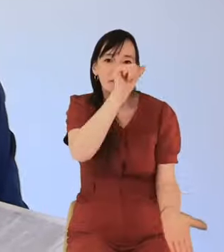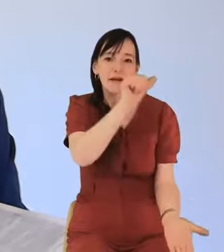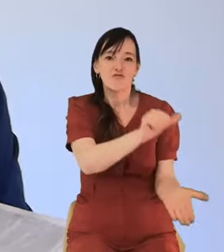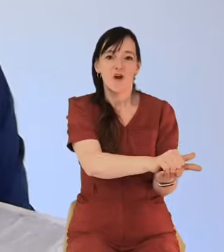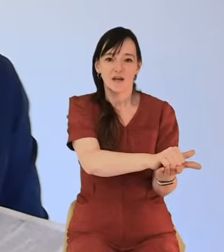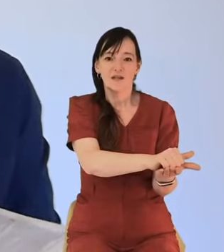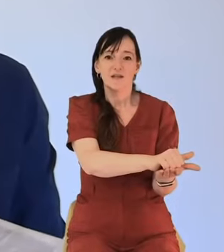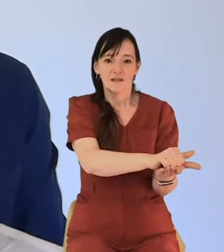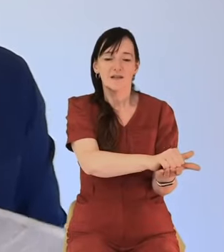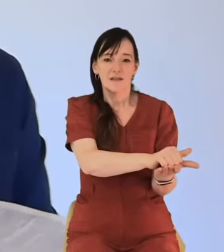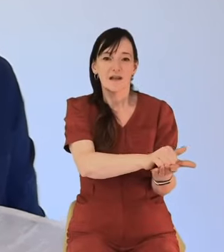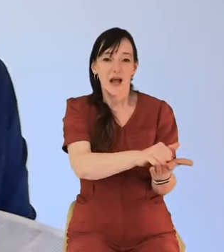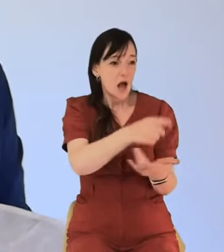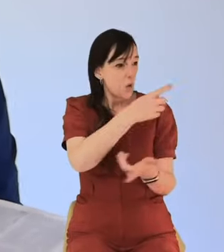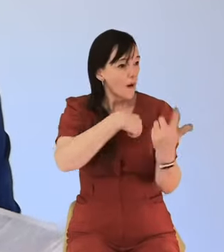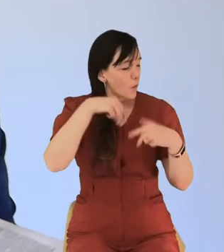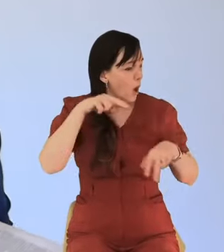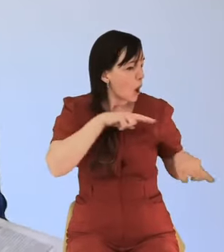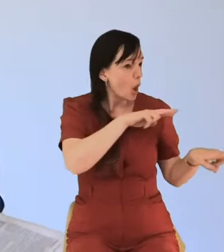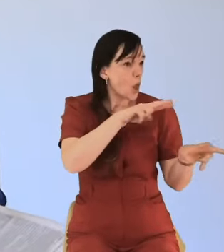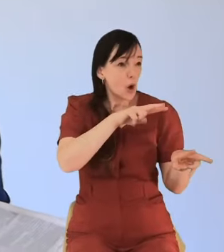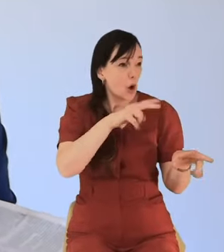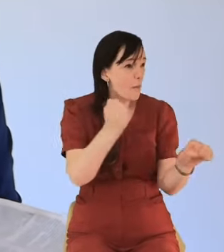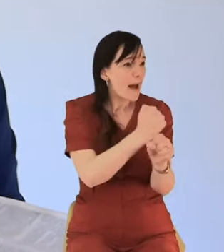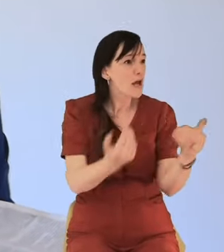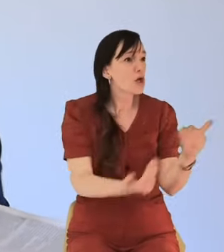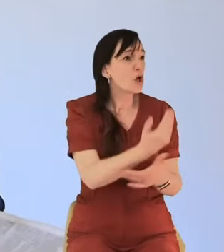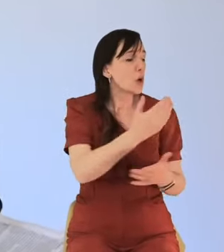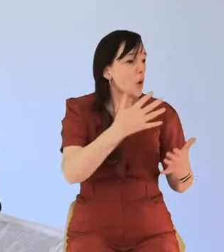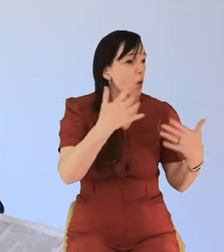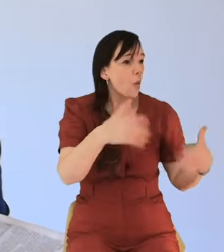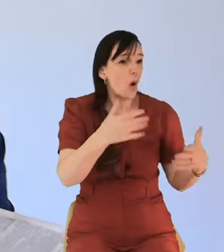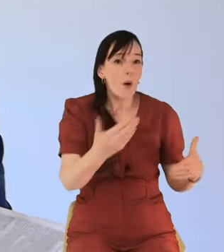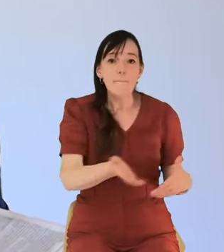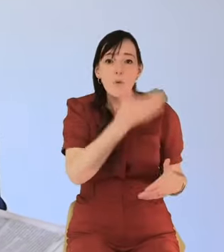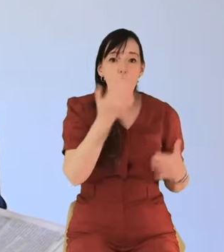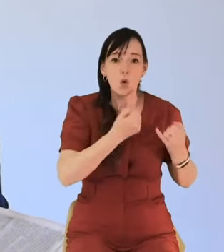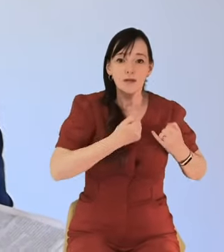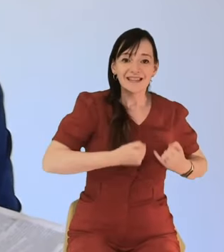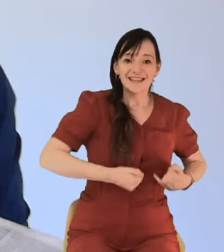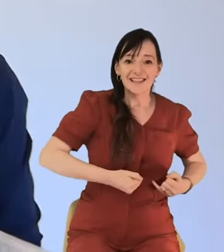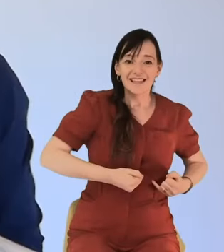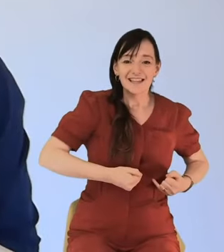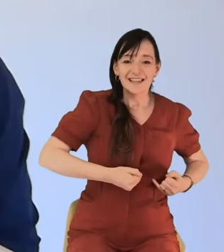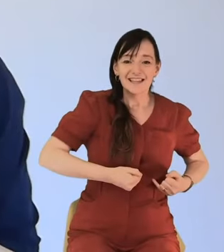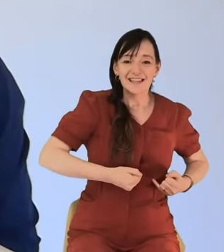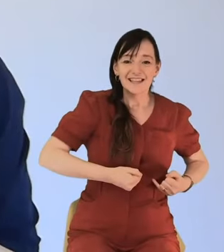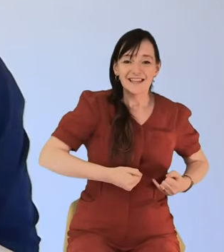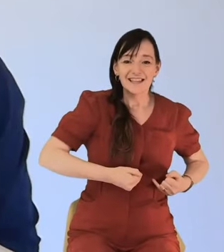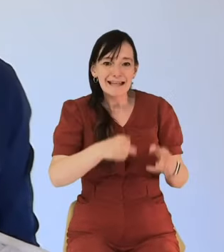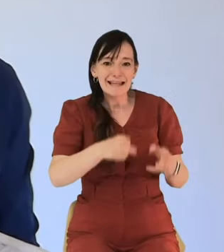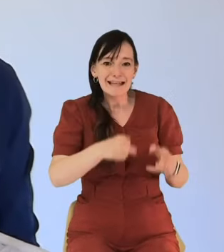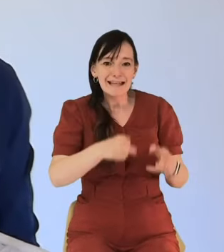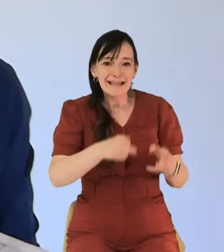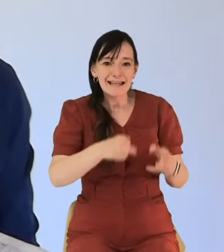be. And we will look at the world made new and we'll see it as a world without disease, a world without death,